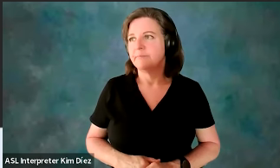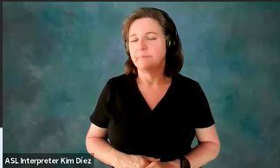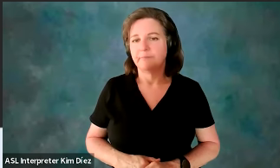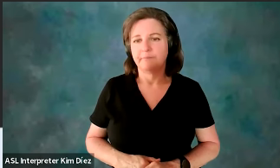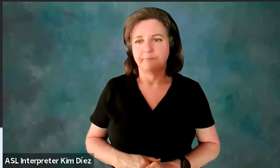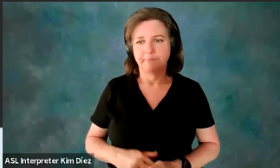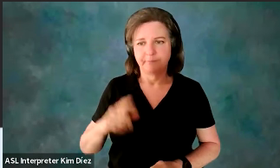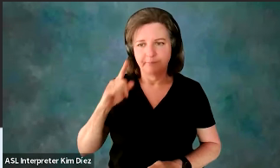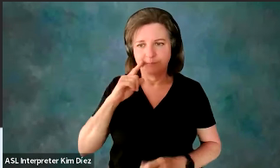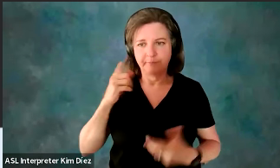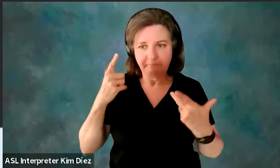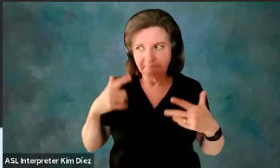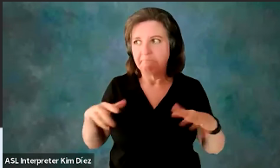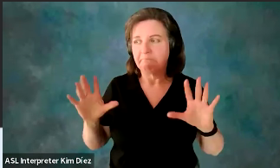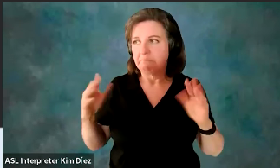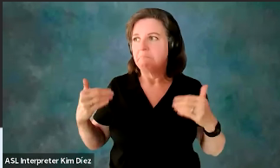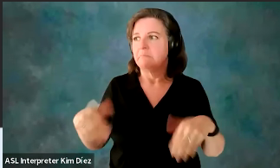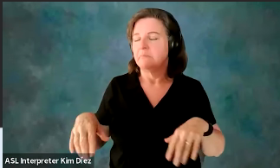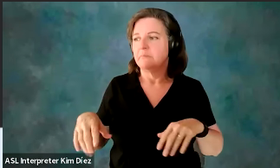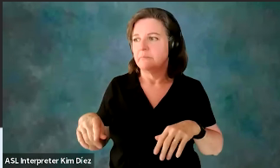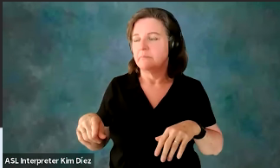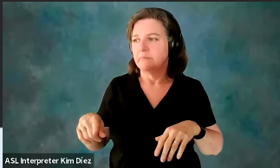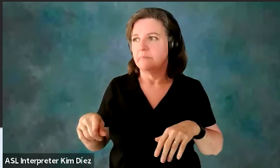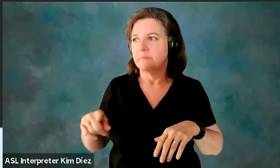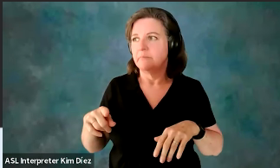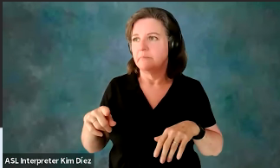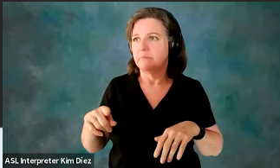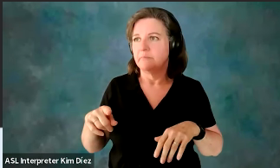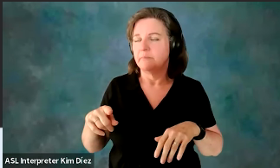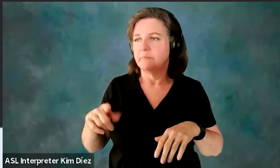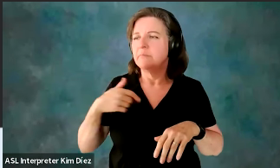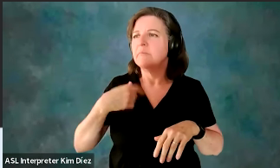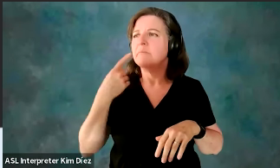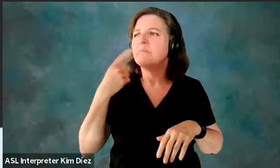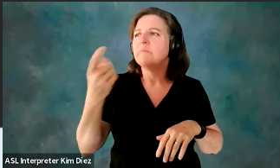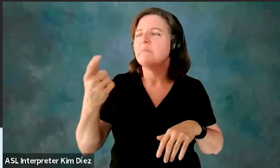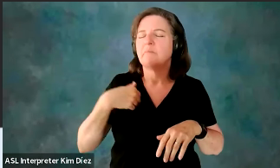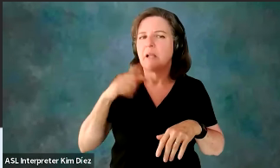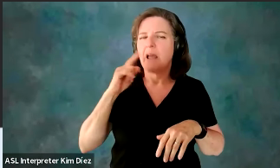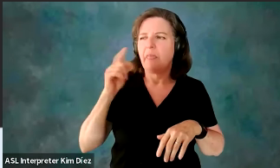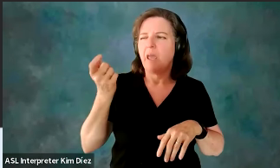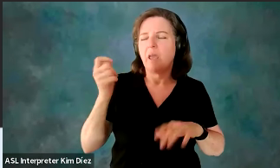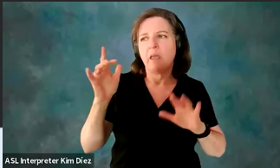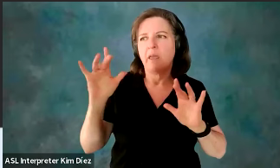I think we did it a little bit fast and it was brief. I want to add.